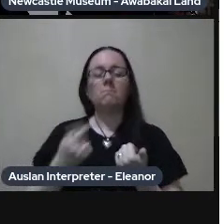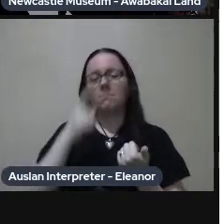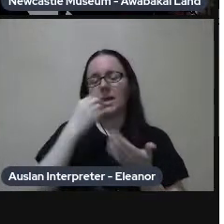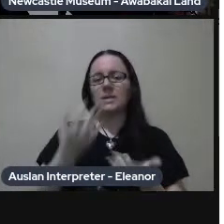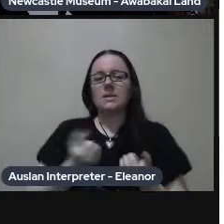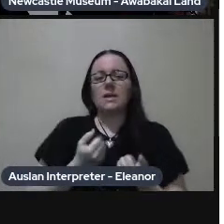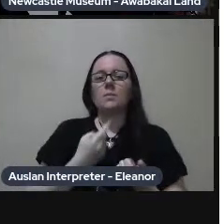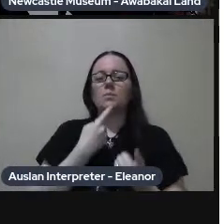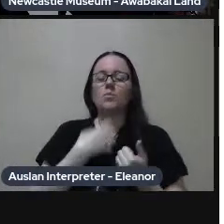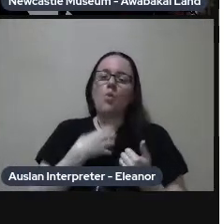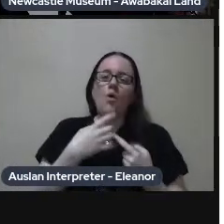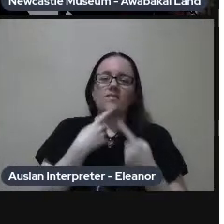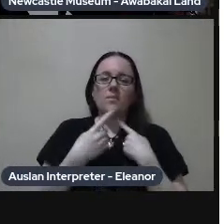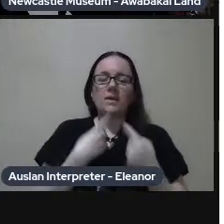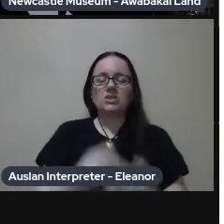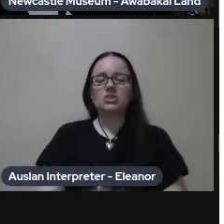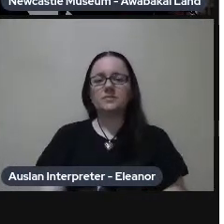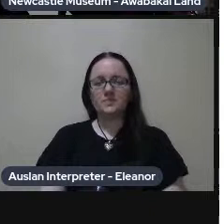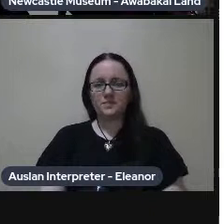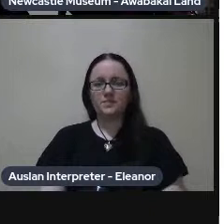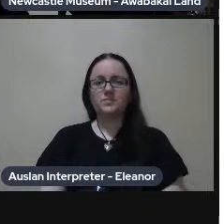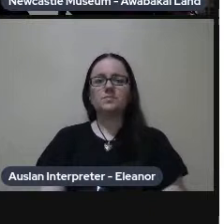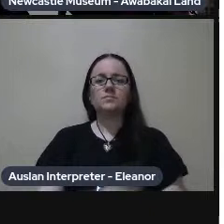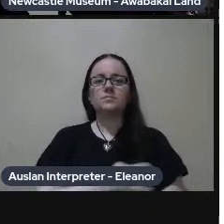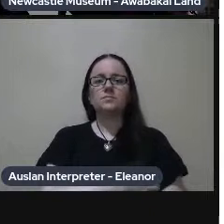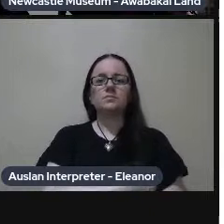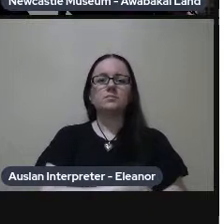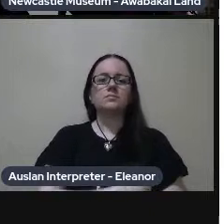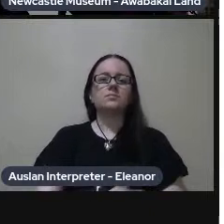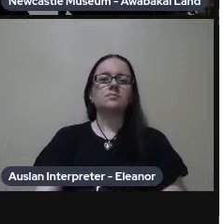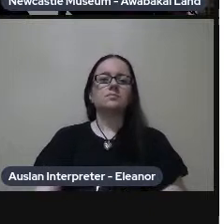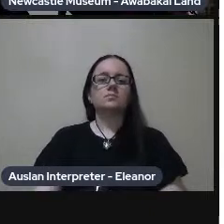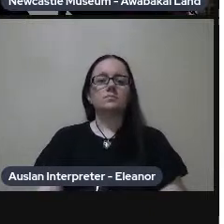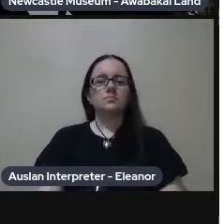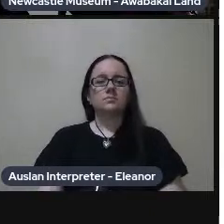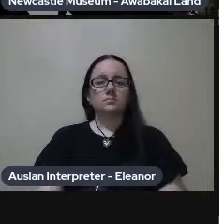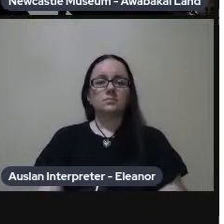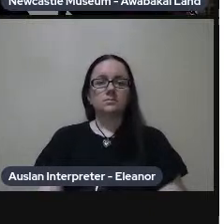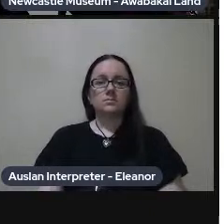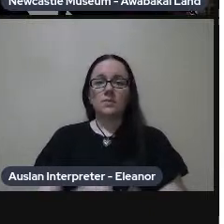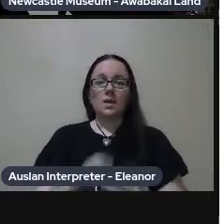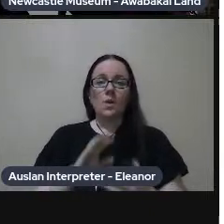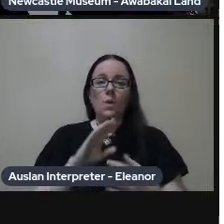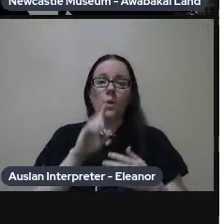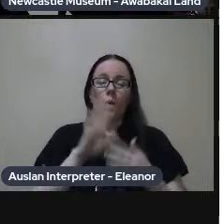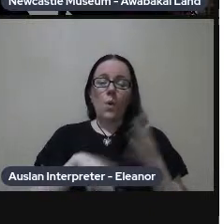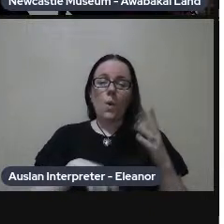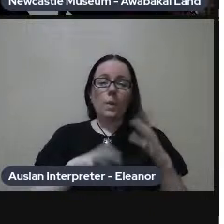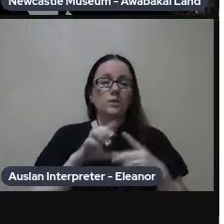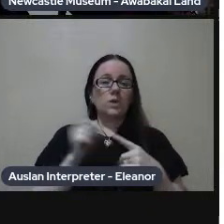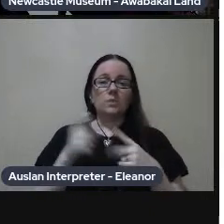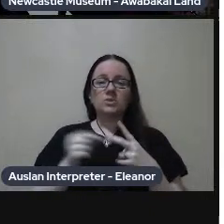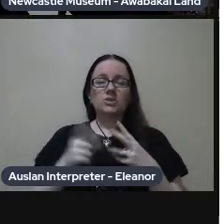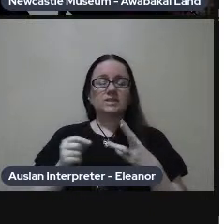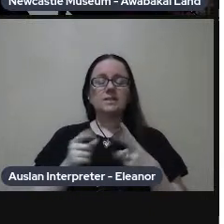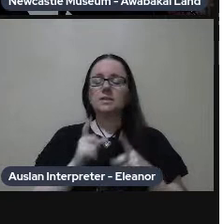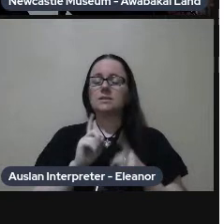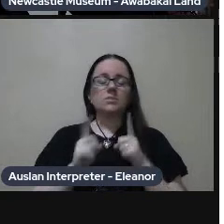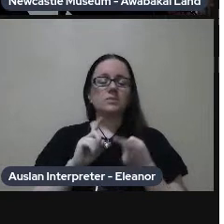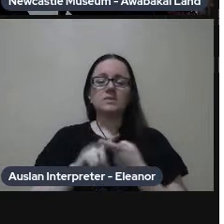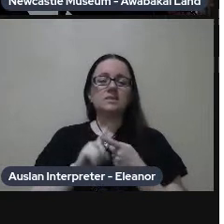information. And then finally, with all of those options, if you need help with